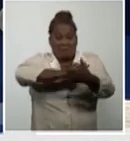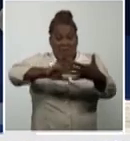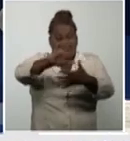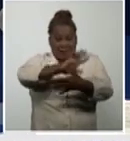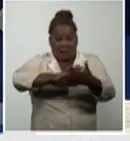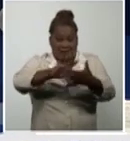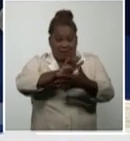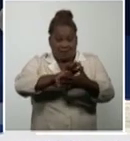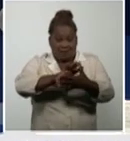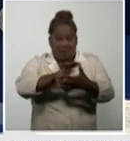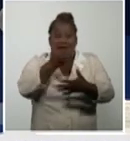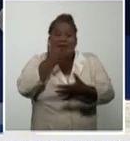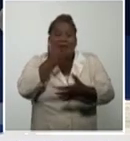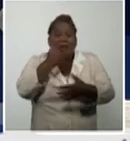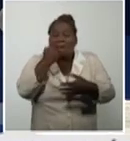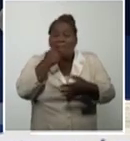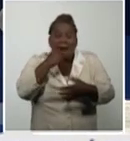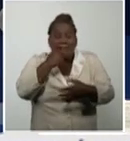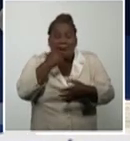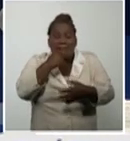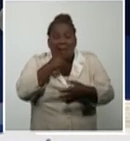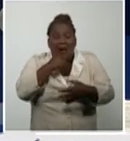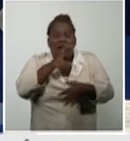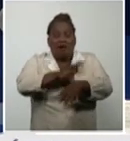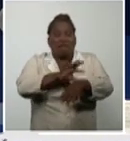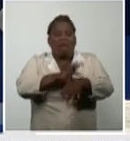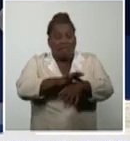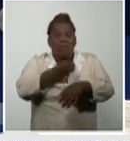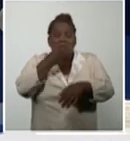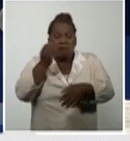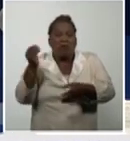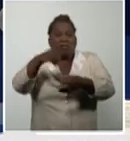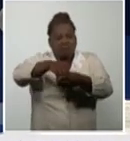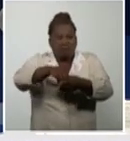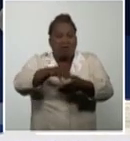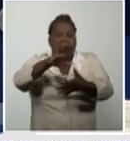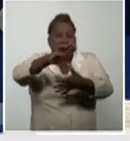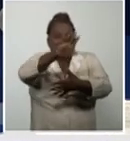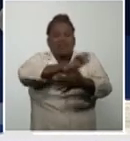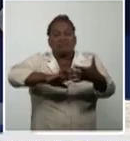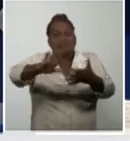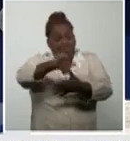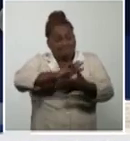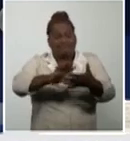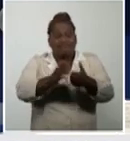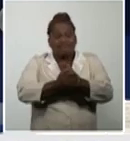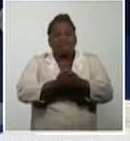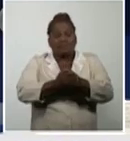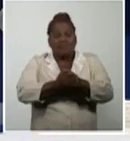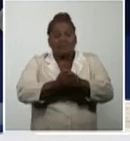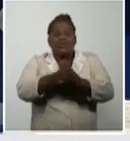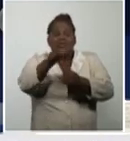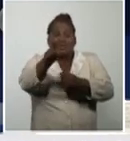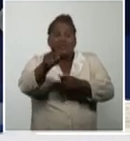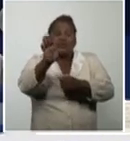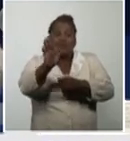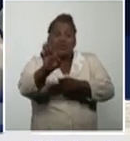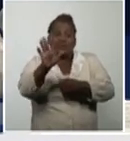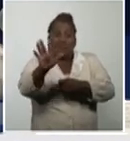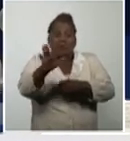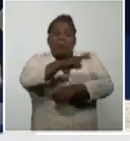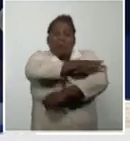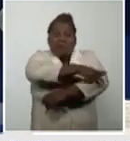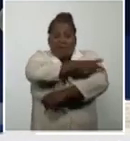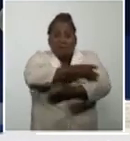that have been confirmed. There are still 185 countries with cases of COVID-19.